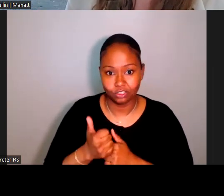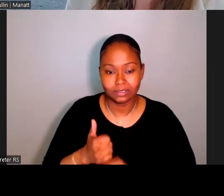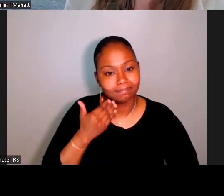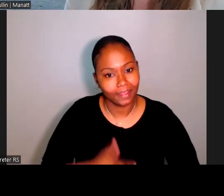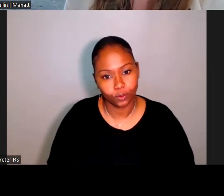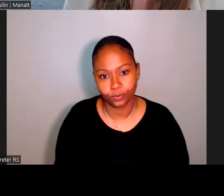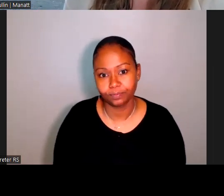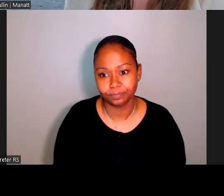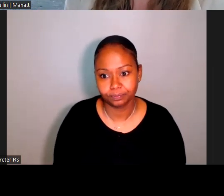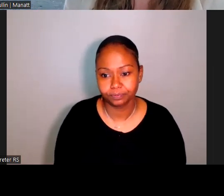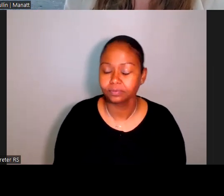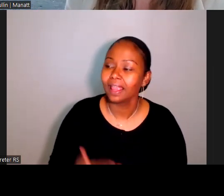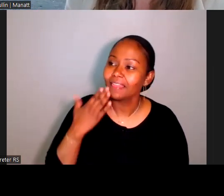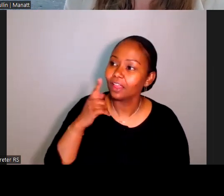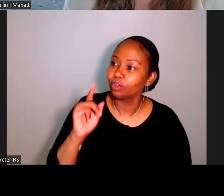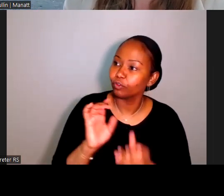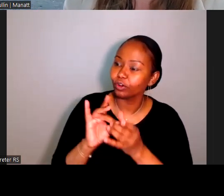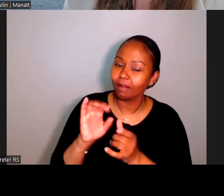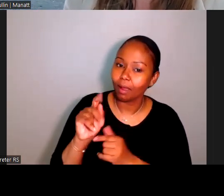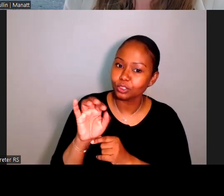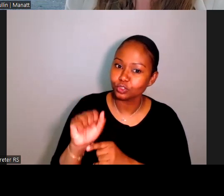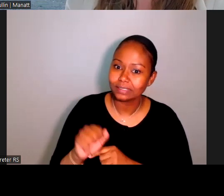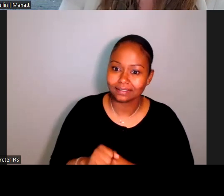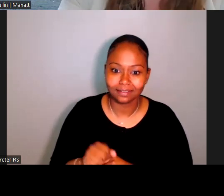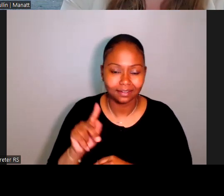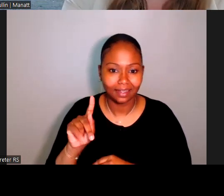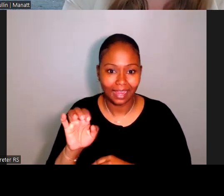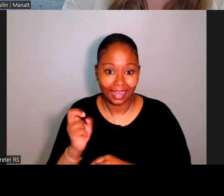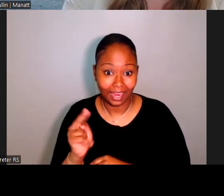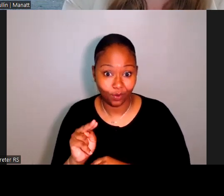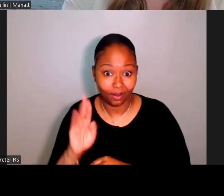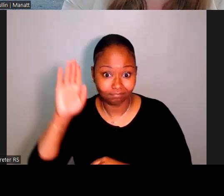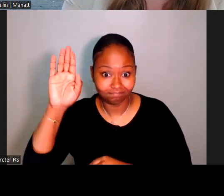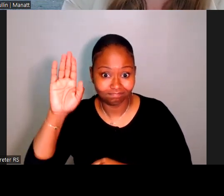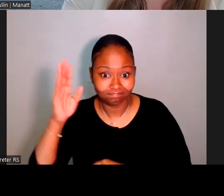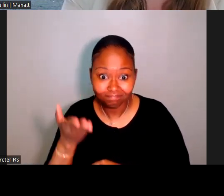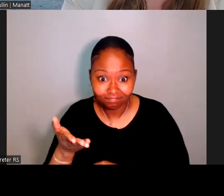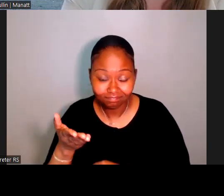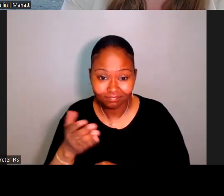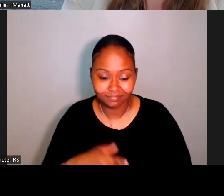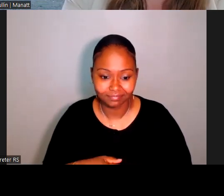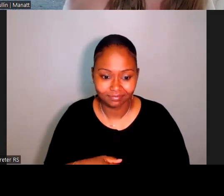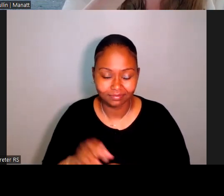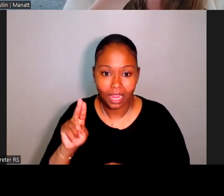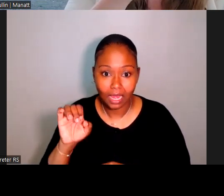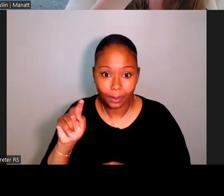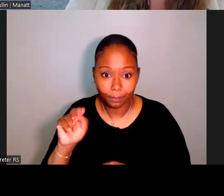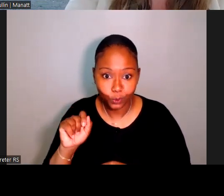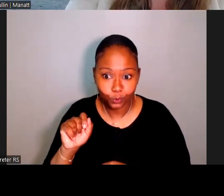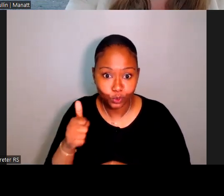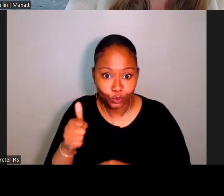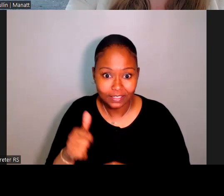Thank you for your comments, Teresa. Karen, I see you've raised your hand. Let me allow you to unmute yourself. You should be able to unmute